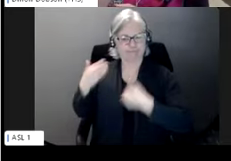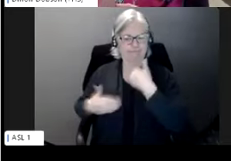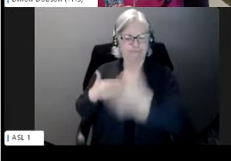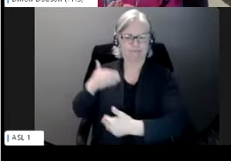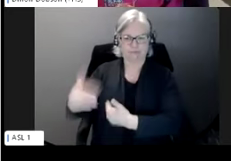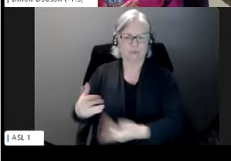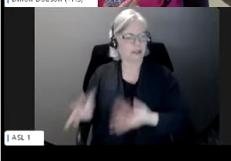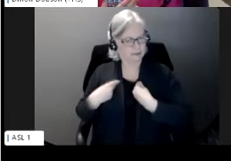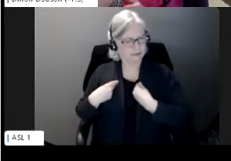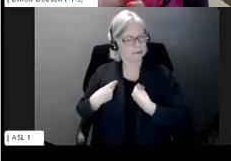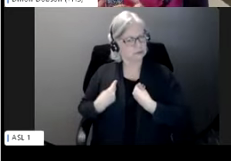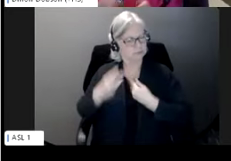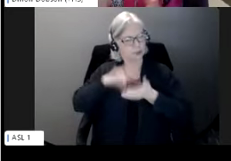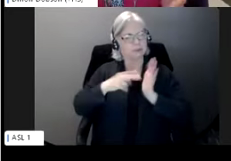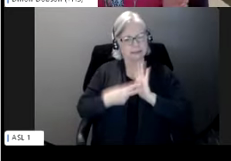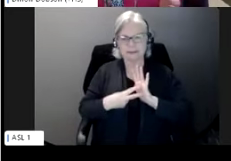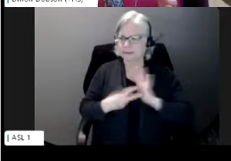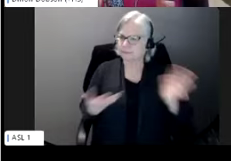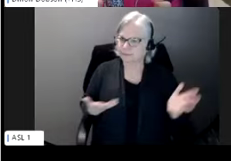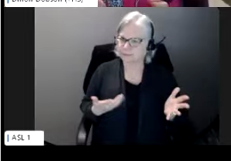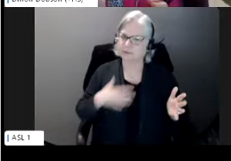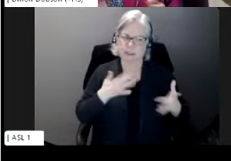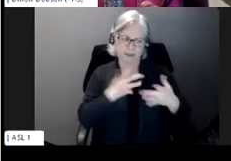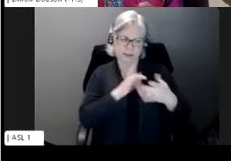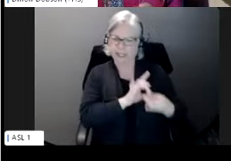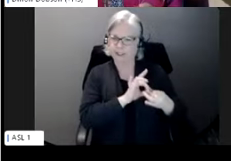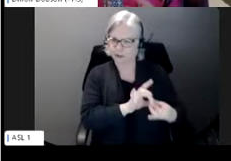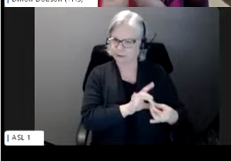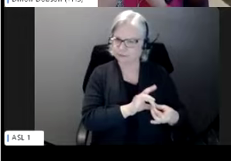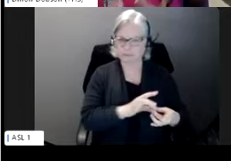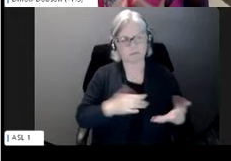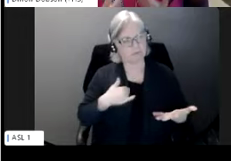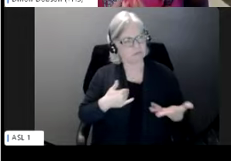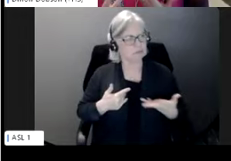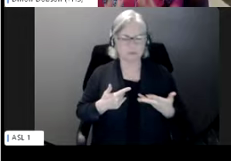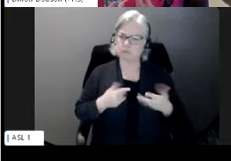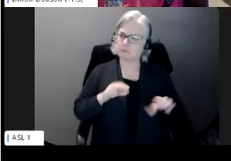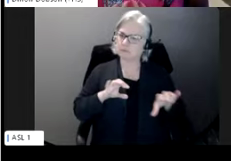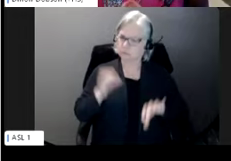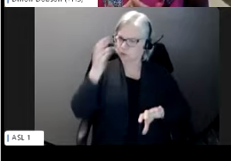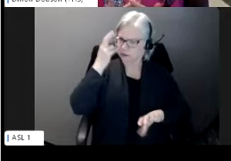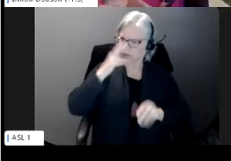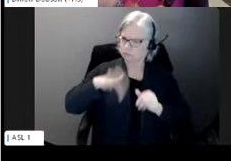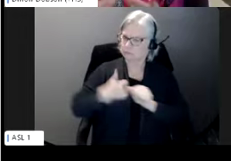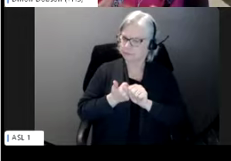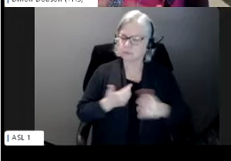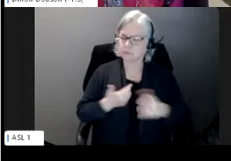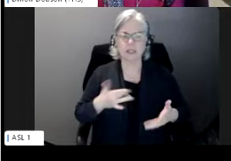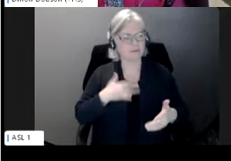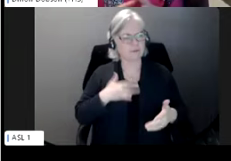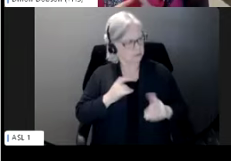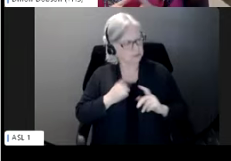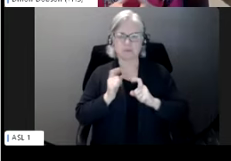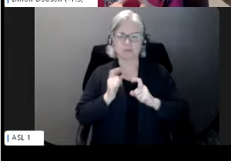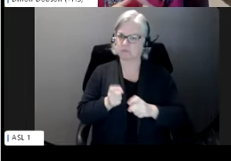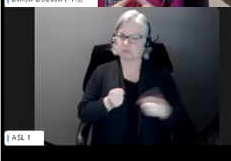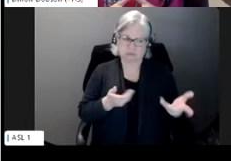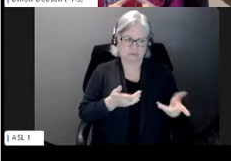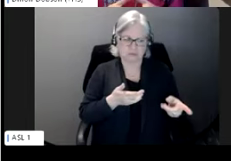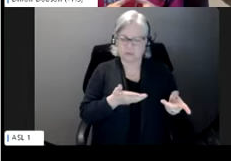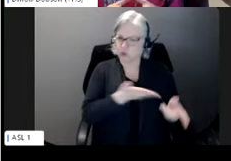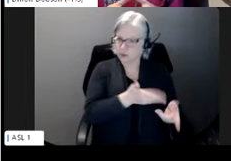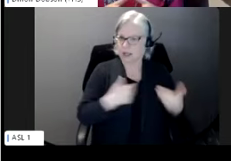all need to have feelings of connection and of contribution, and that those experiences of contribution may be through our animals. And